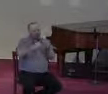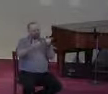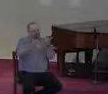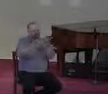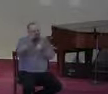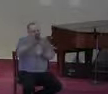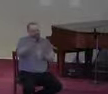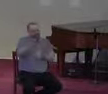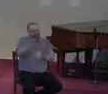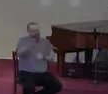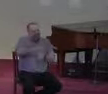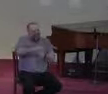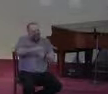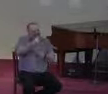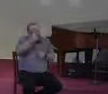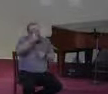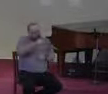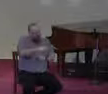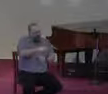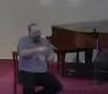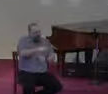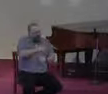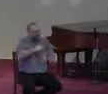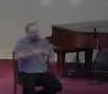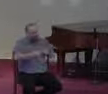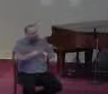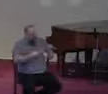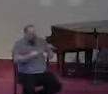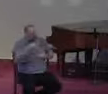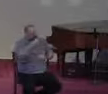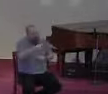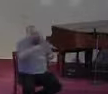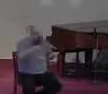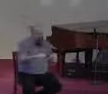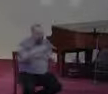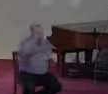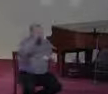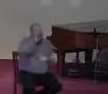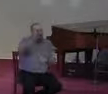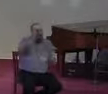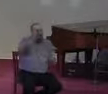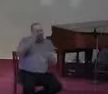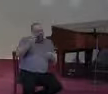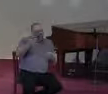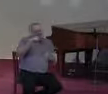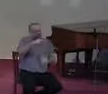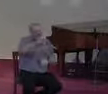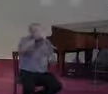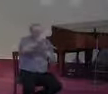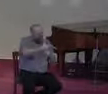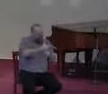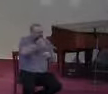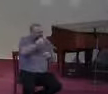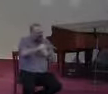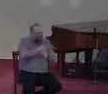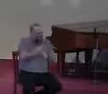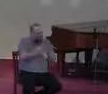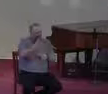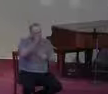For my friends, if you do God's will, you are the brother, the sister, the mother of